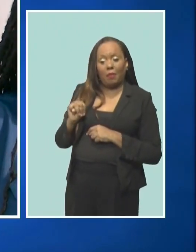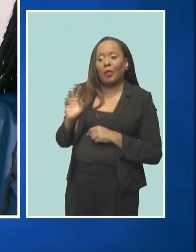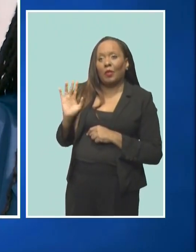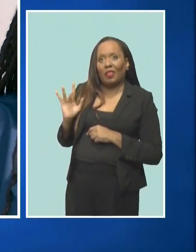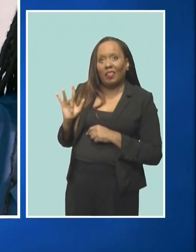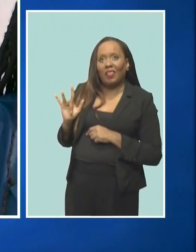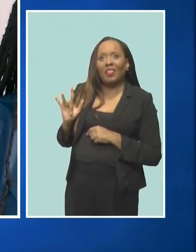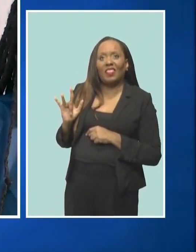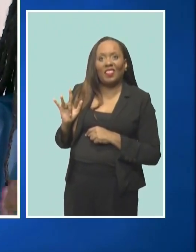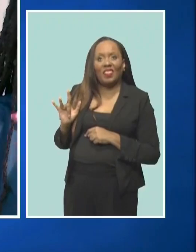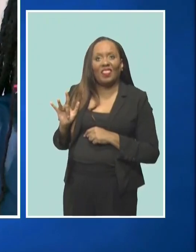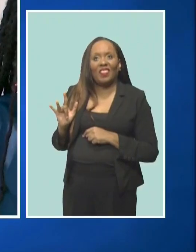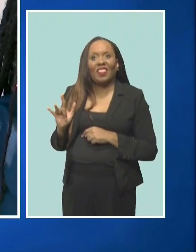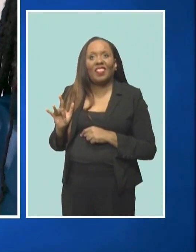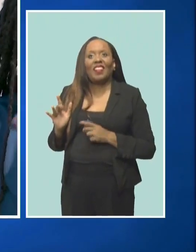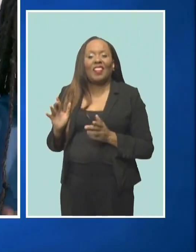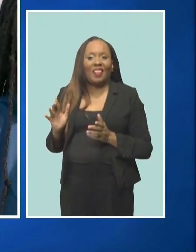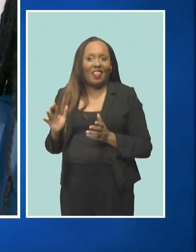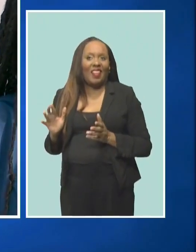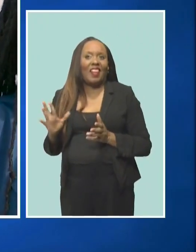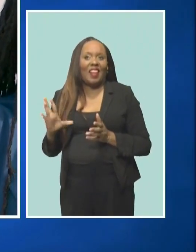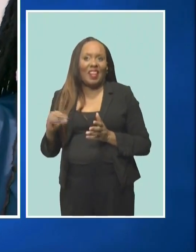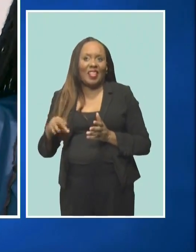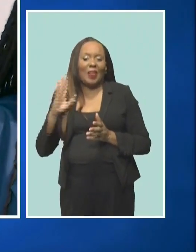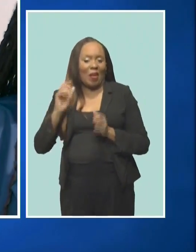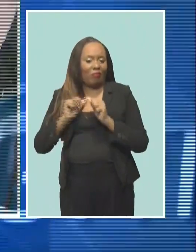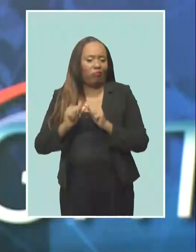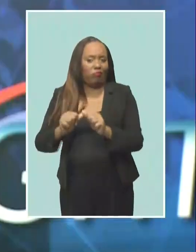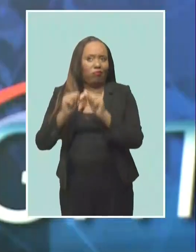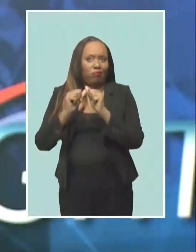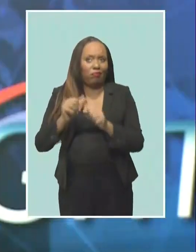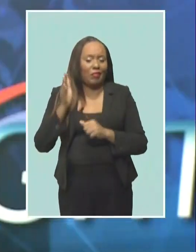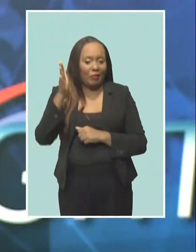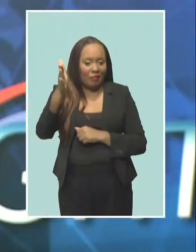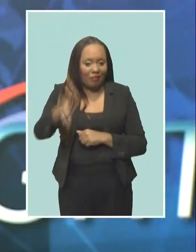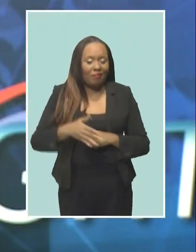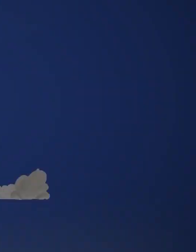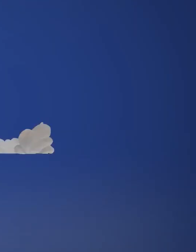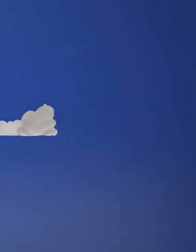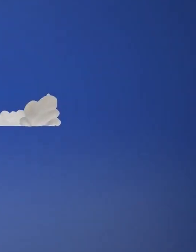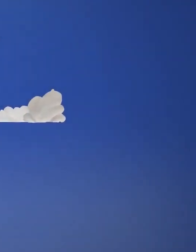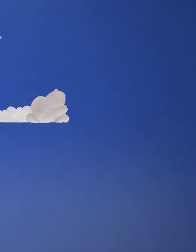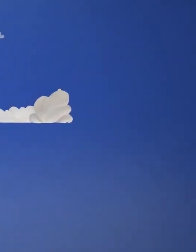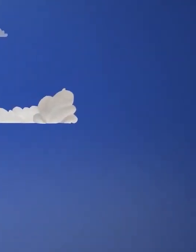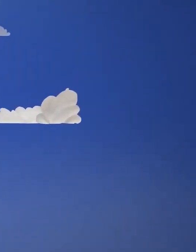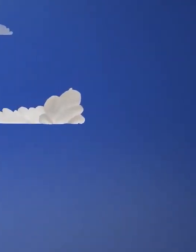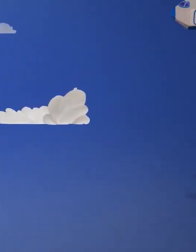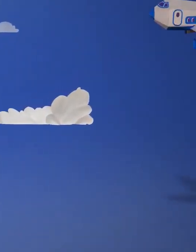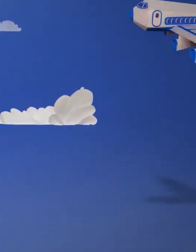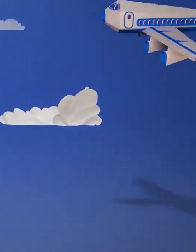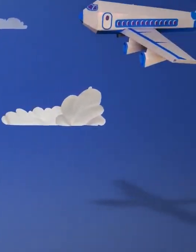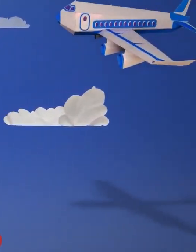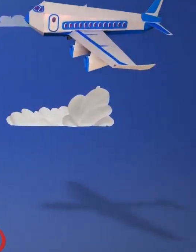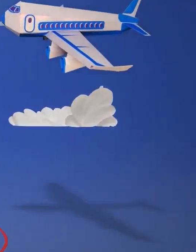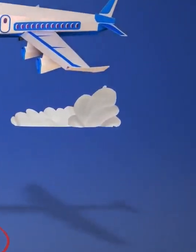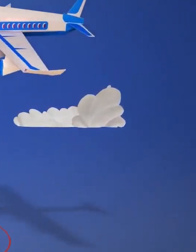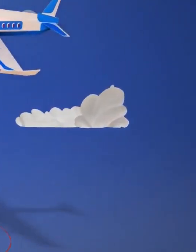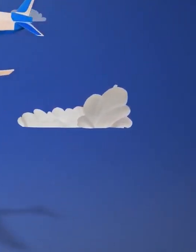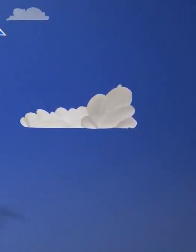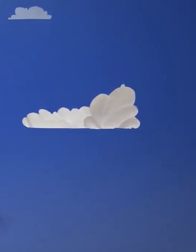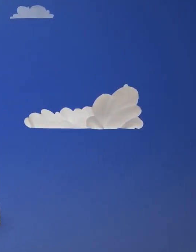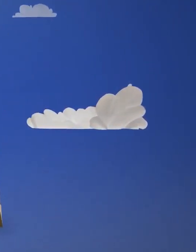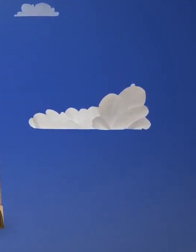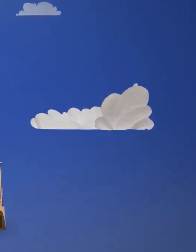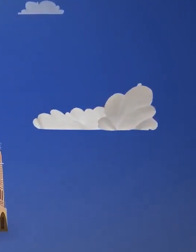We'll never go less than 25. We'll take a break here. There is a saying, you can find